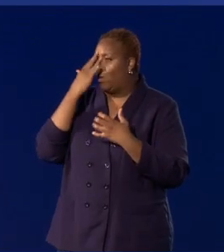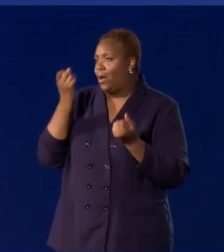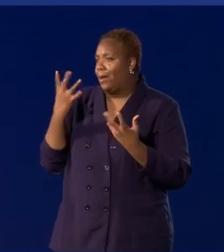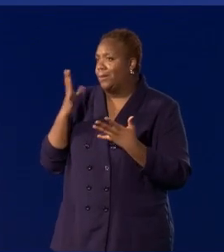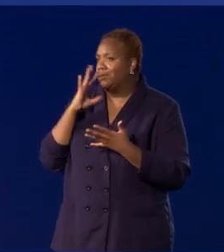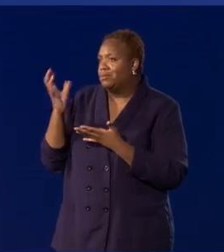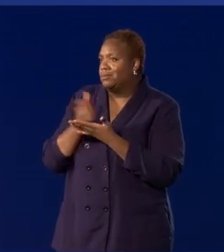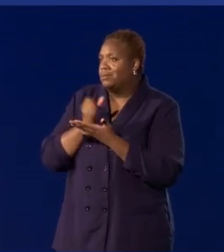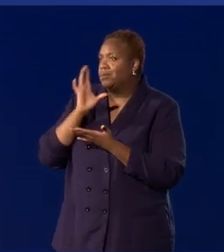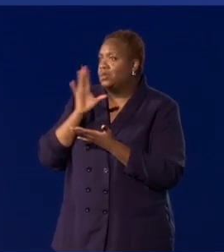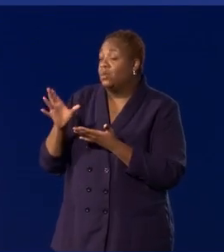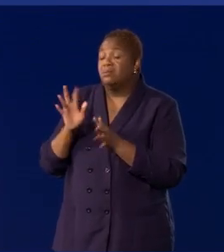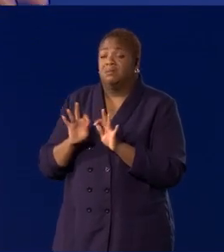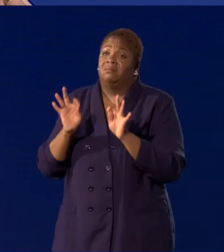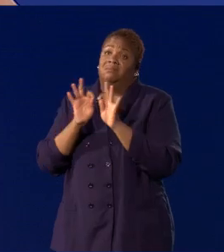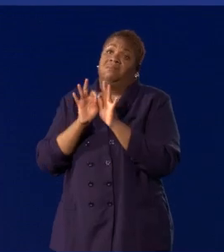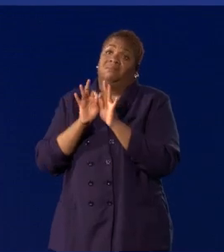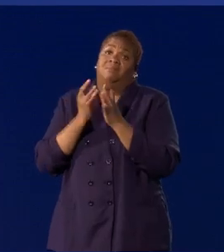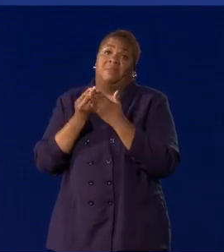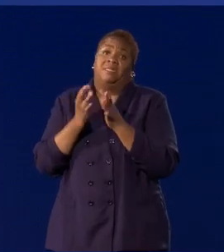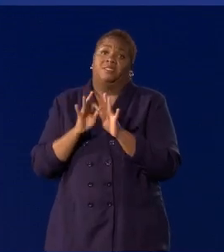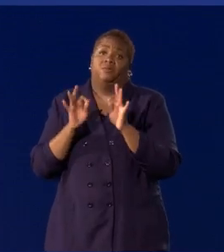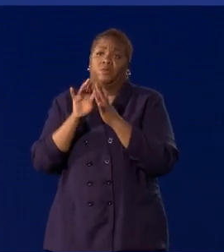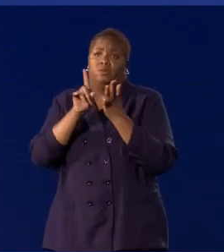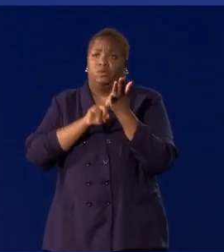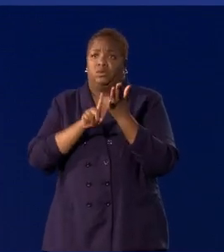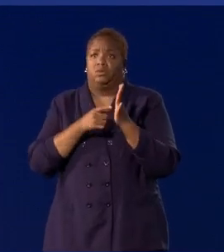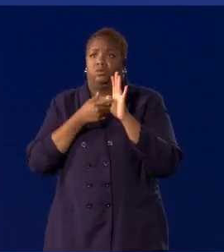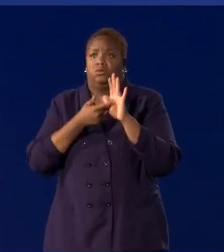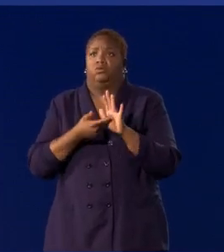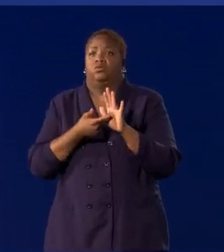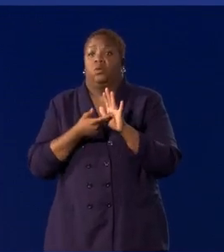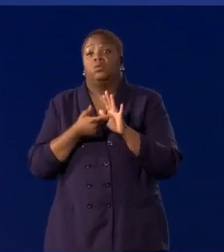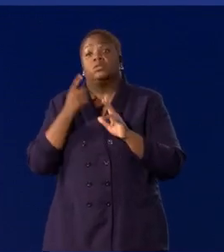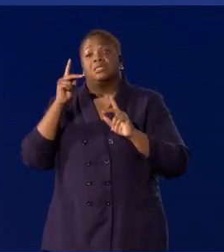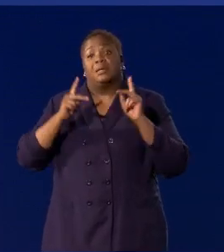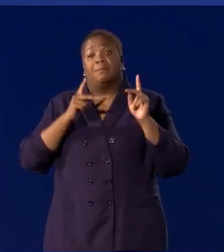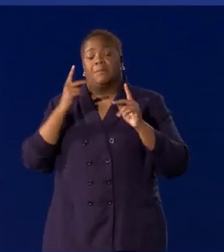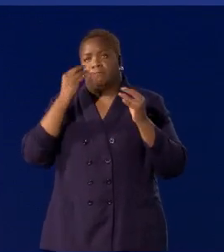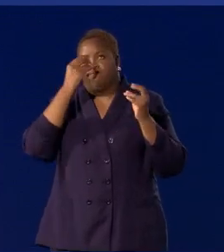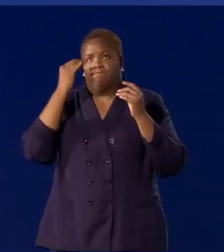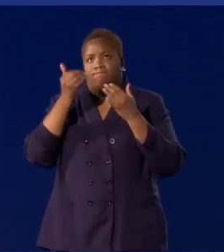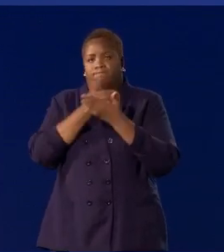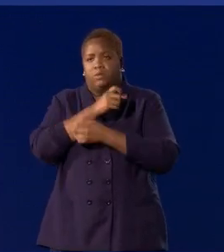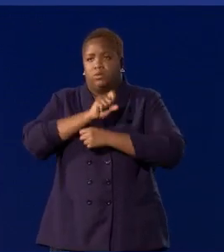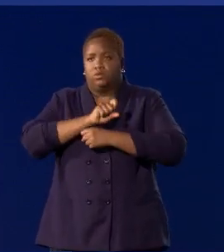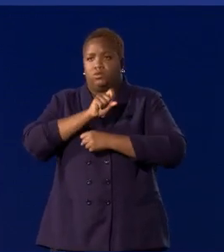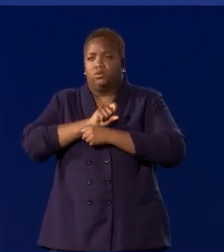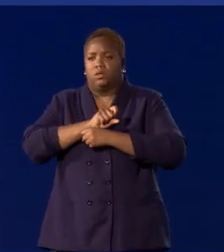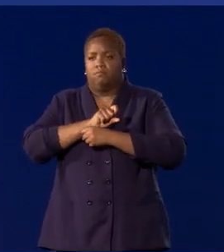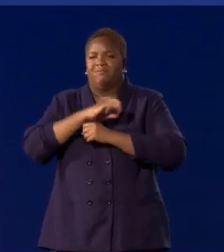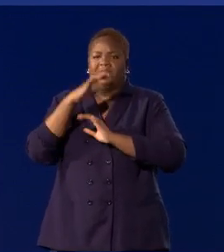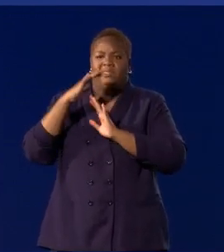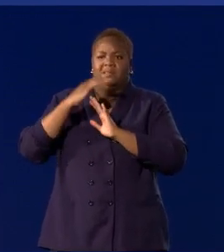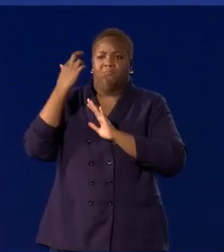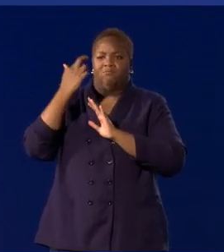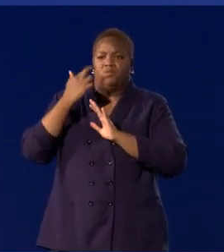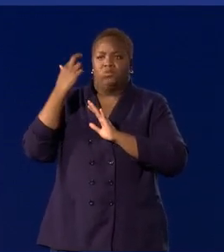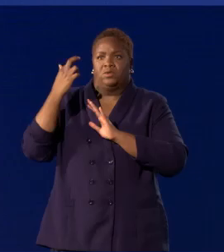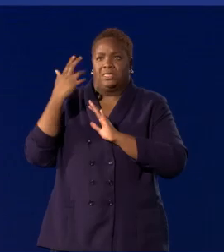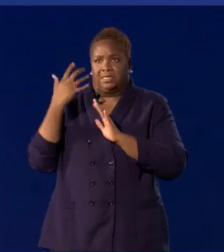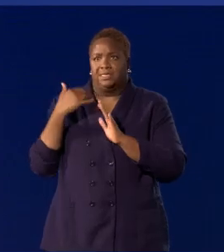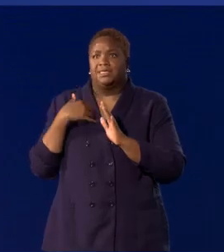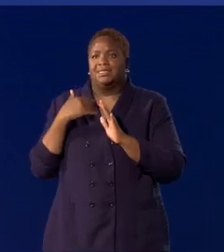money is an important thing. In fact, our research has shown that when people consider a new job, the number one reason they list